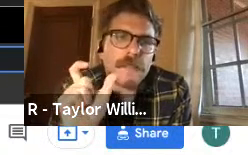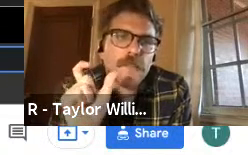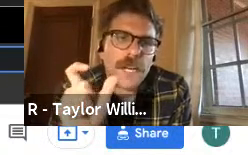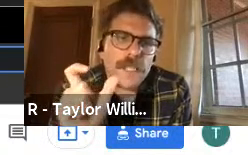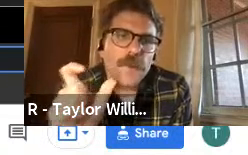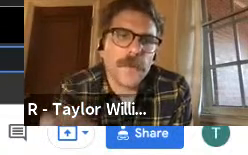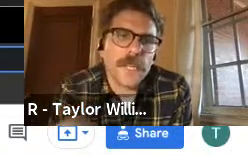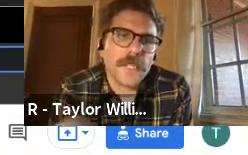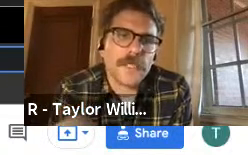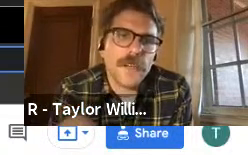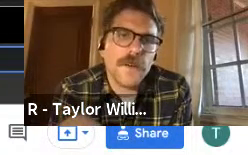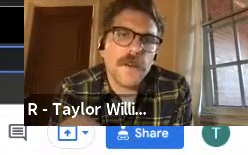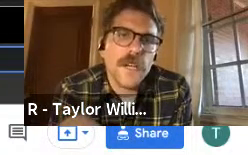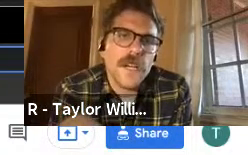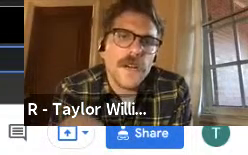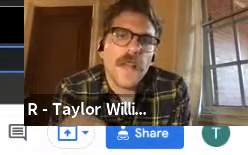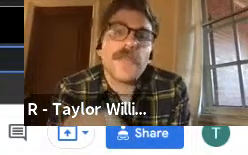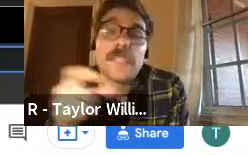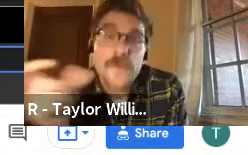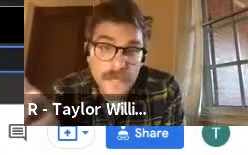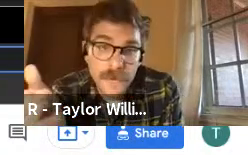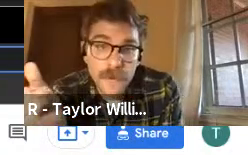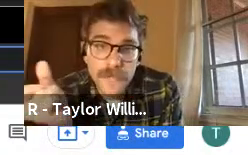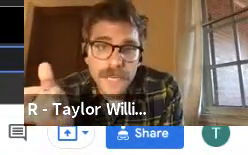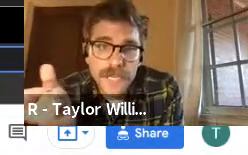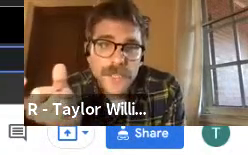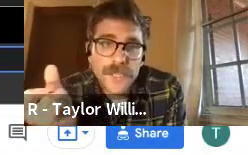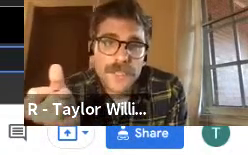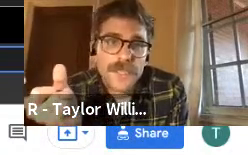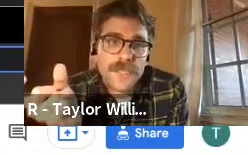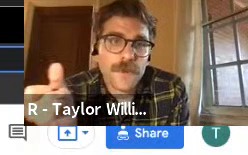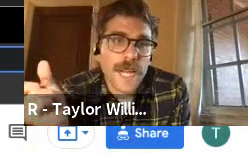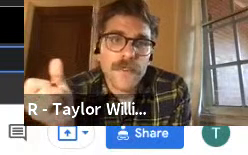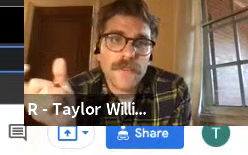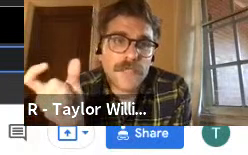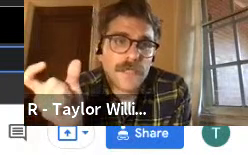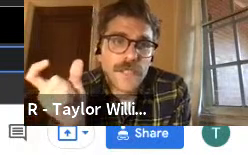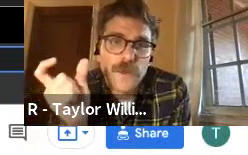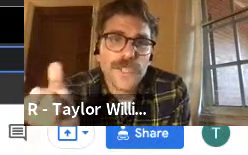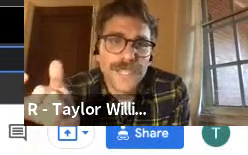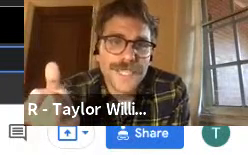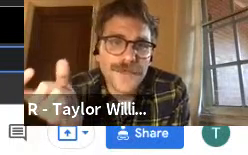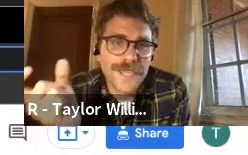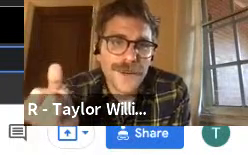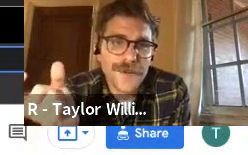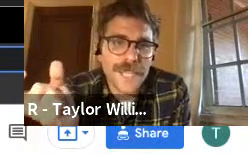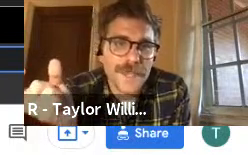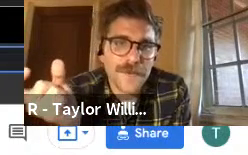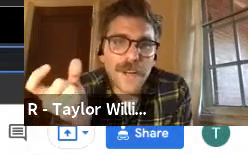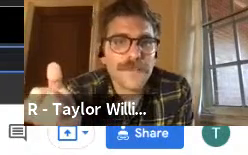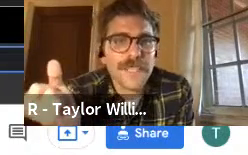be dedicated to brainstorming. So at this phase of implementation, we're going to have a huge list of unknowns, I think, for all of